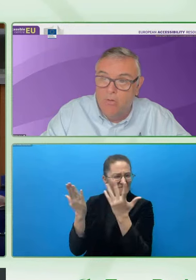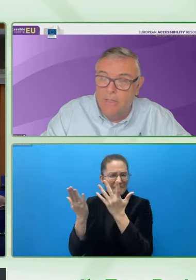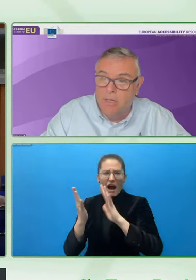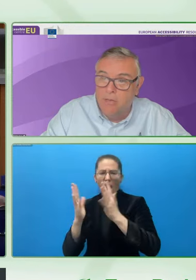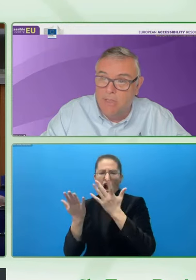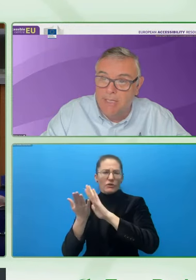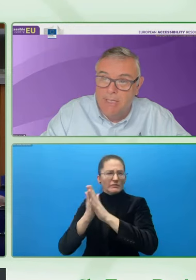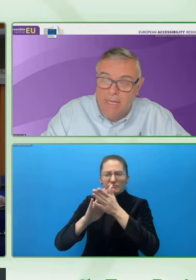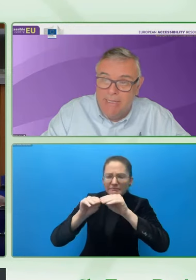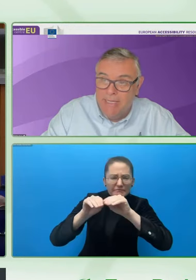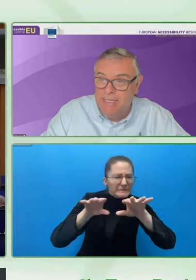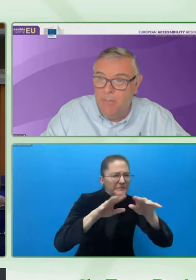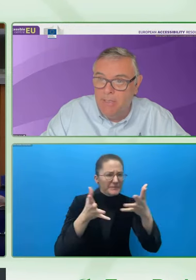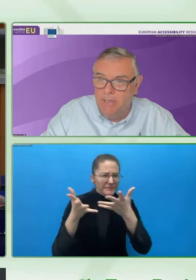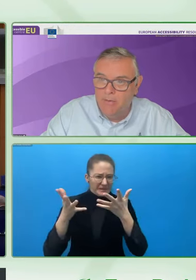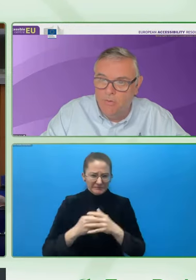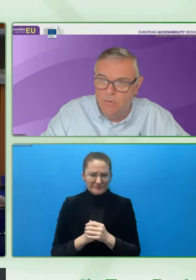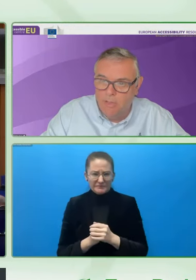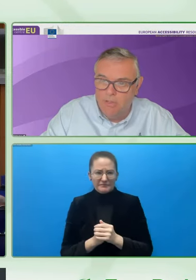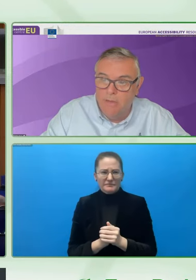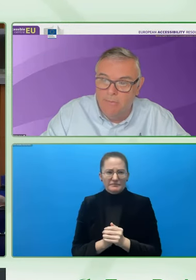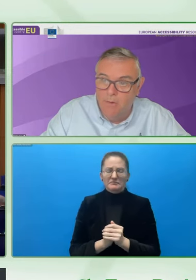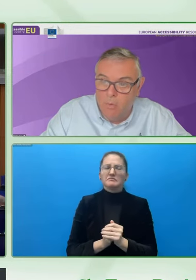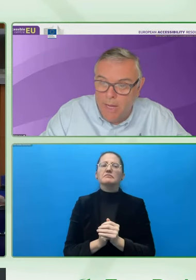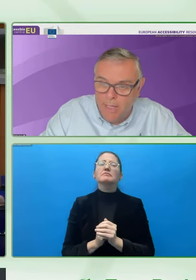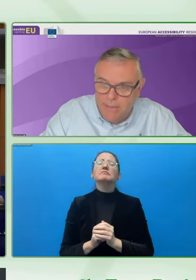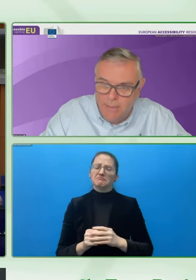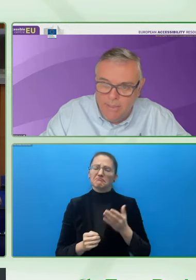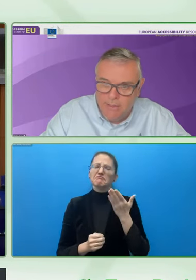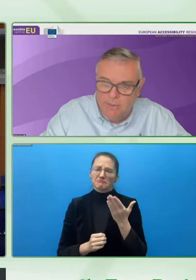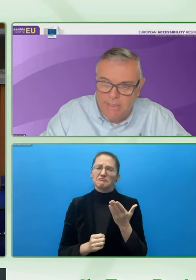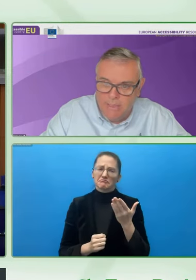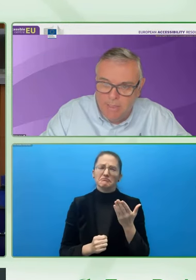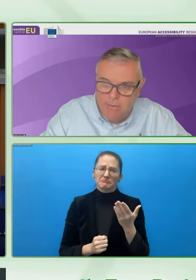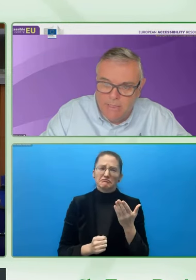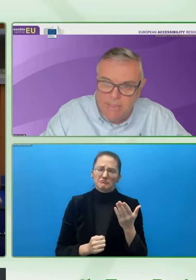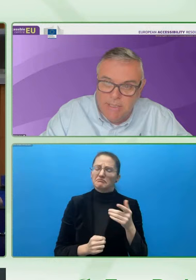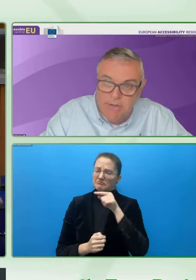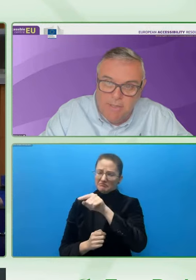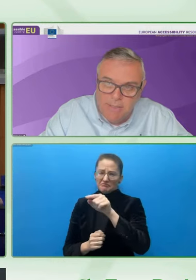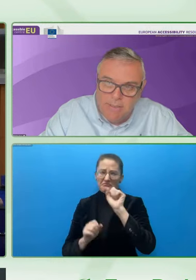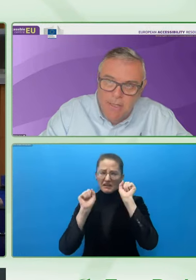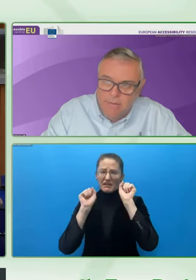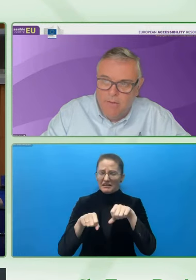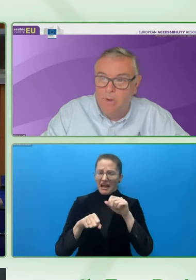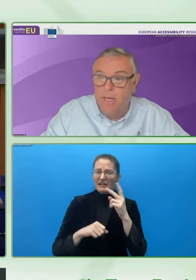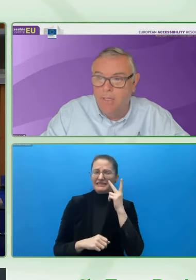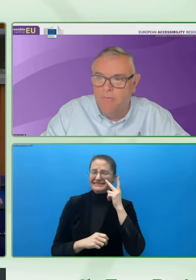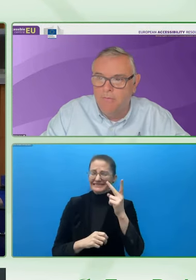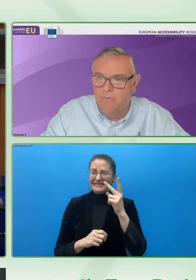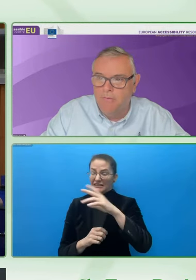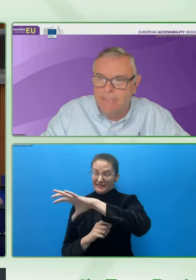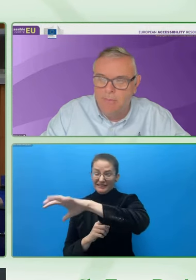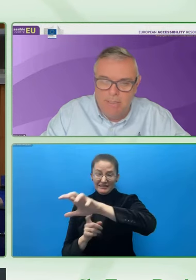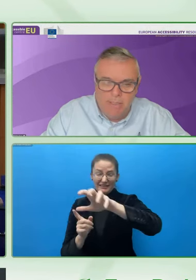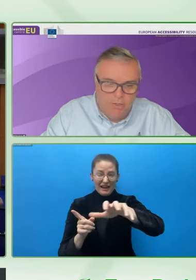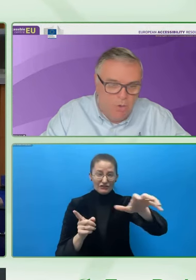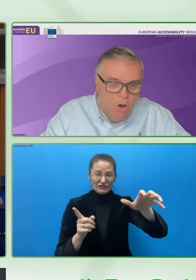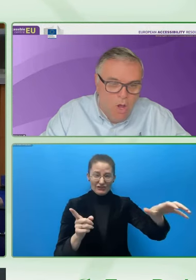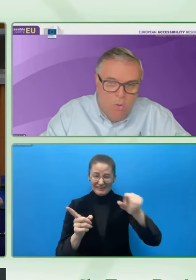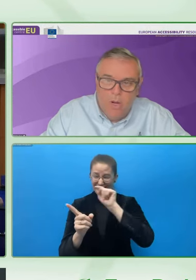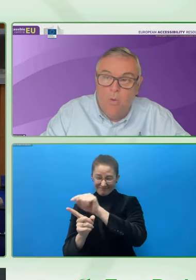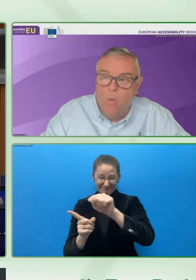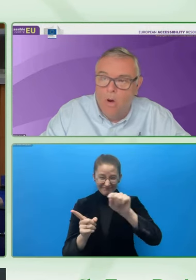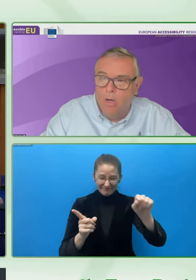countries, all the countries, the same indicators, because the reality in the 27 countries is different, the reality of accessibility.